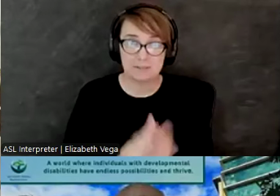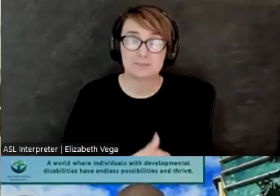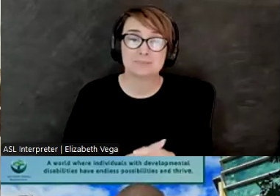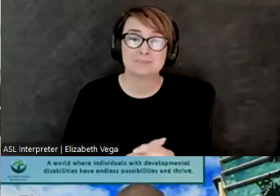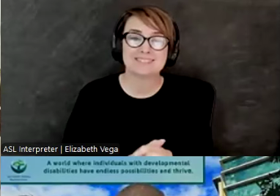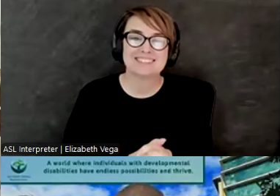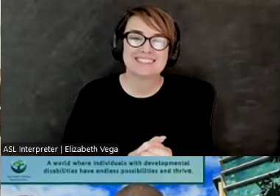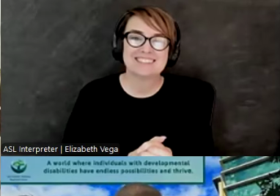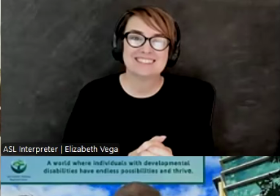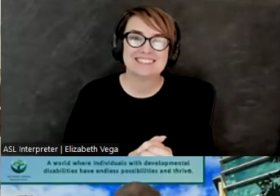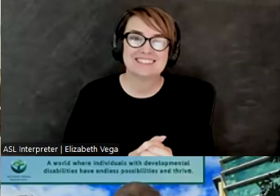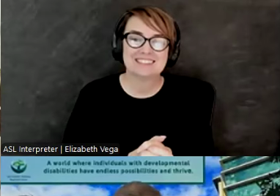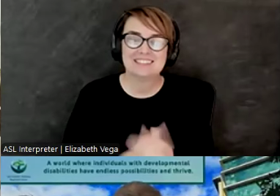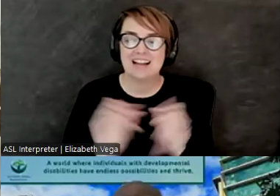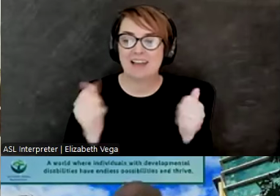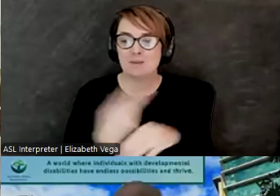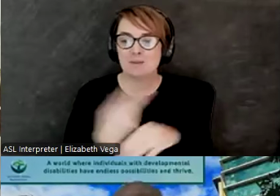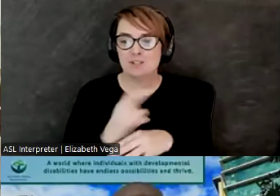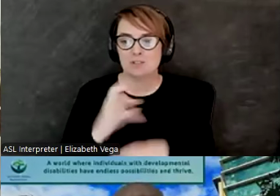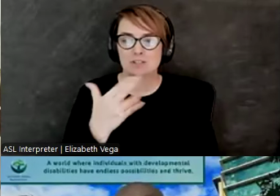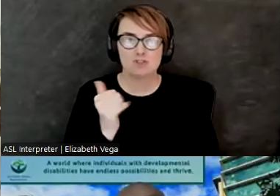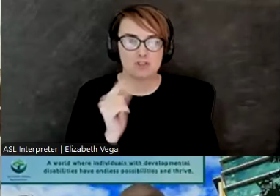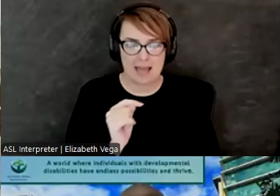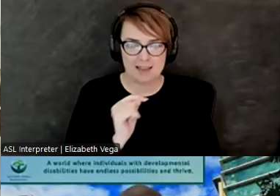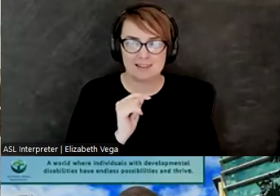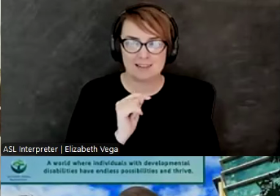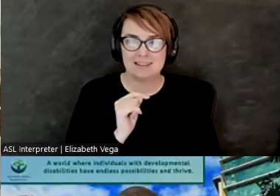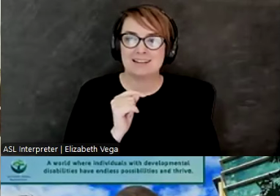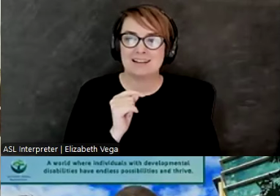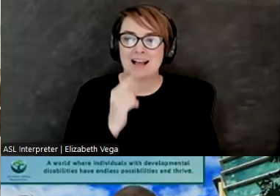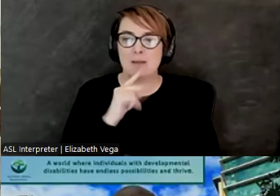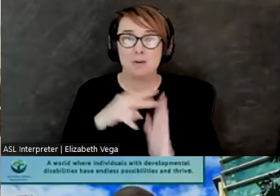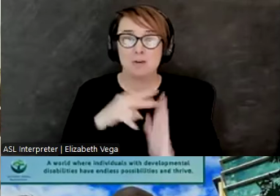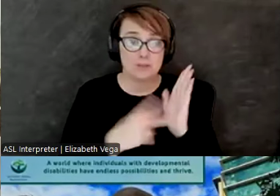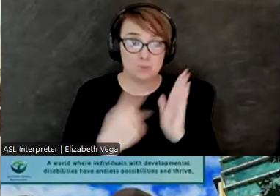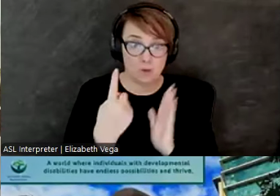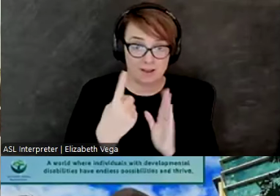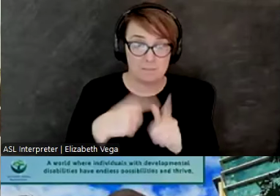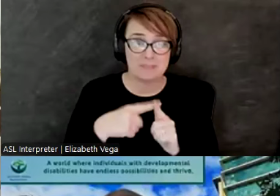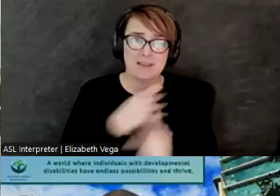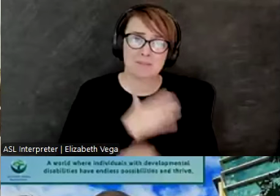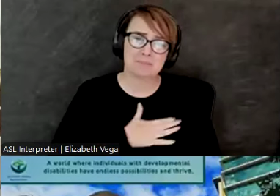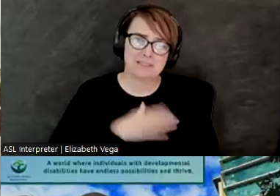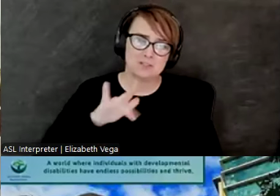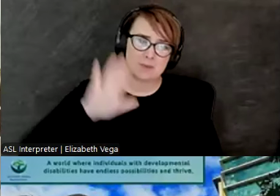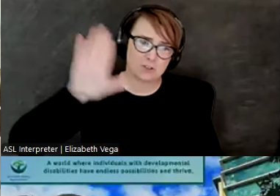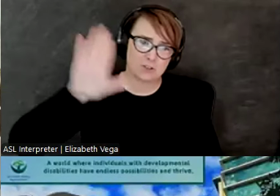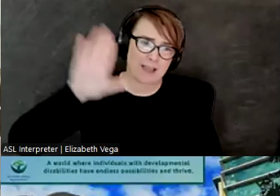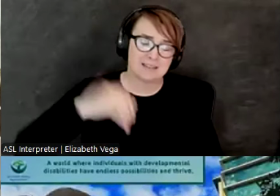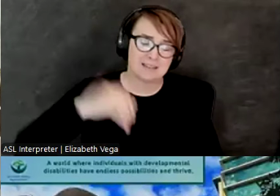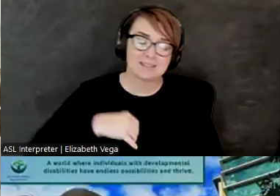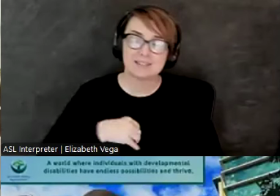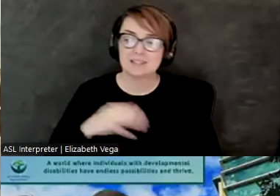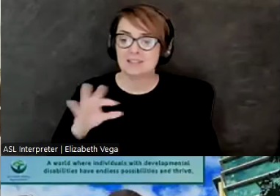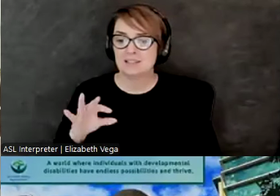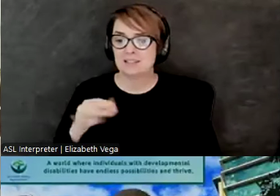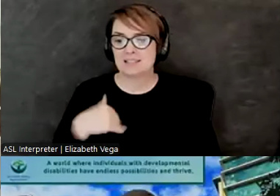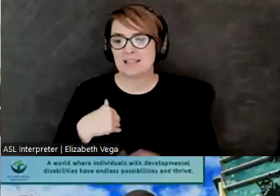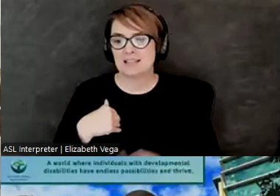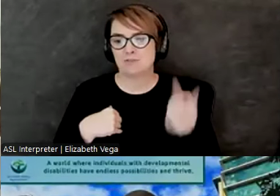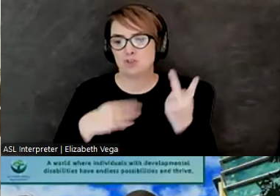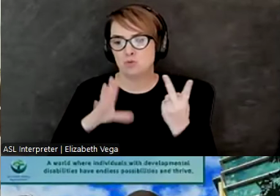Fernando, everyone's using the chat. Okay, now I'm gonna read this one and then please raise your hand and love to hear from you verbally. Fernando says, I have two children served